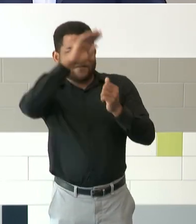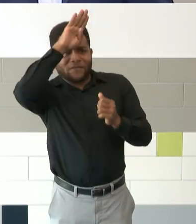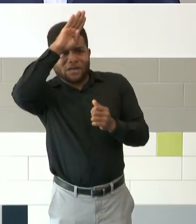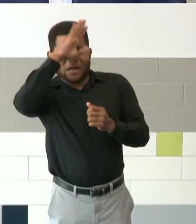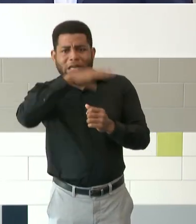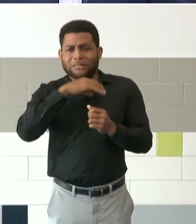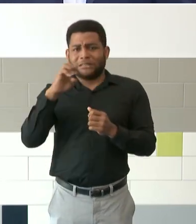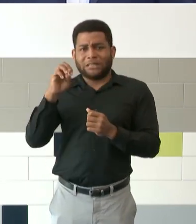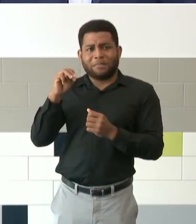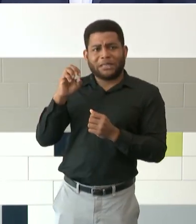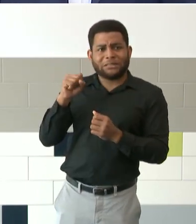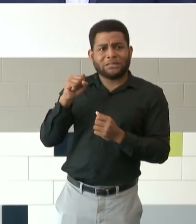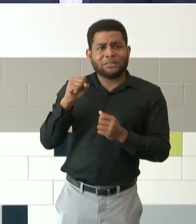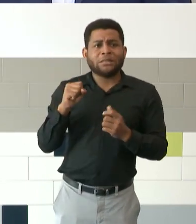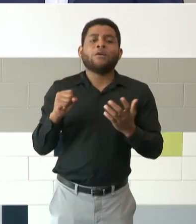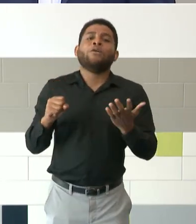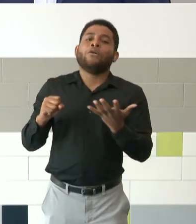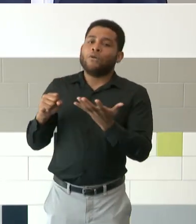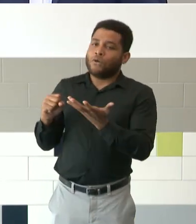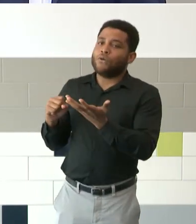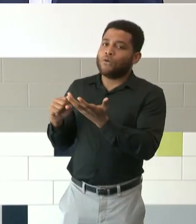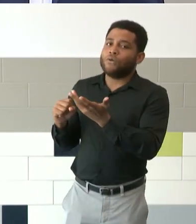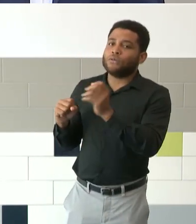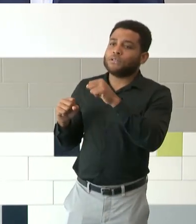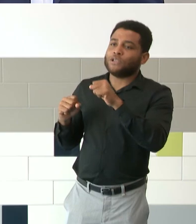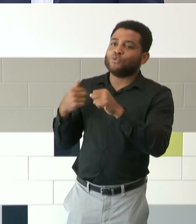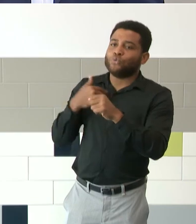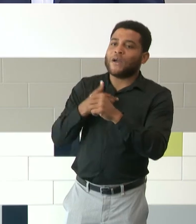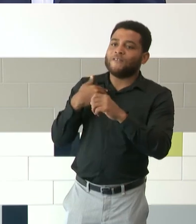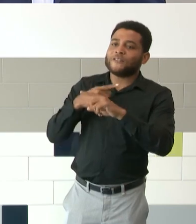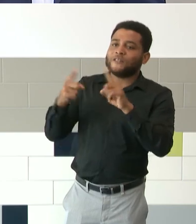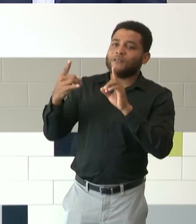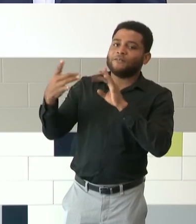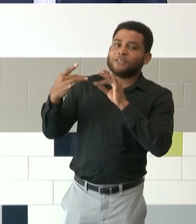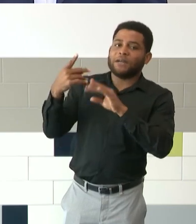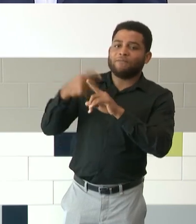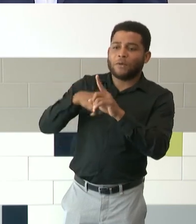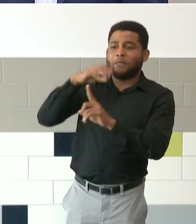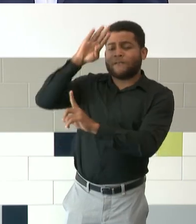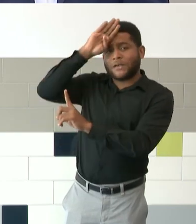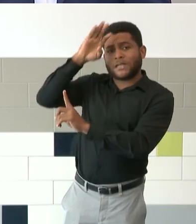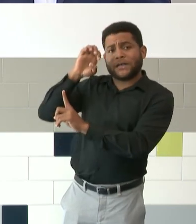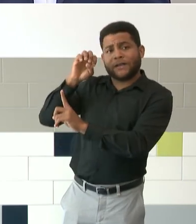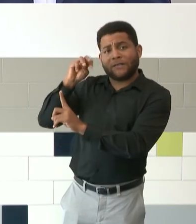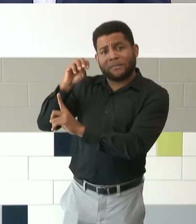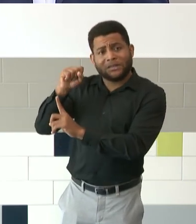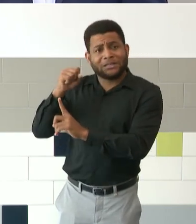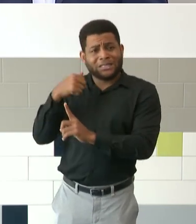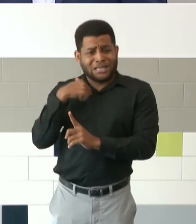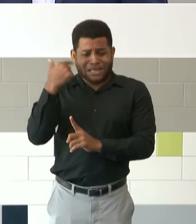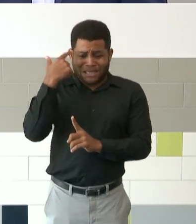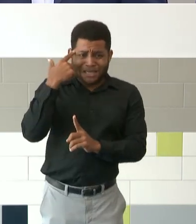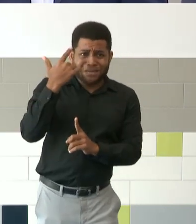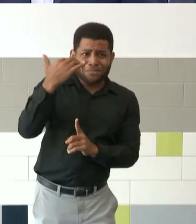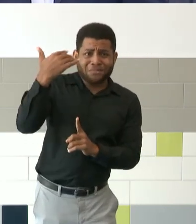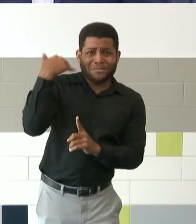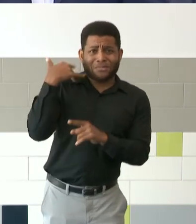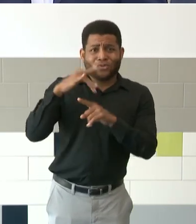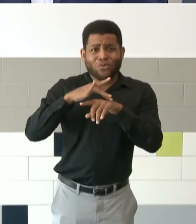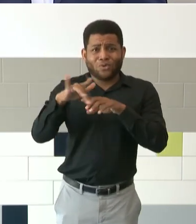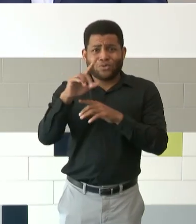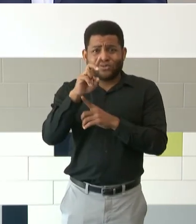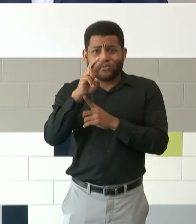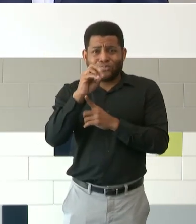EMS. And so if the OUC was combined, I guess, in the early 2000s,